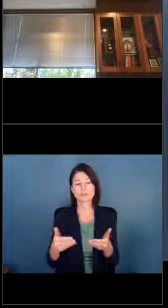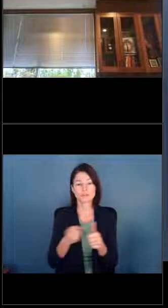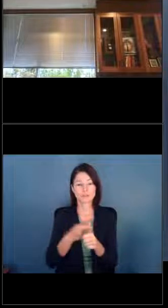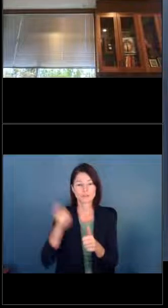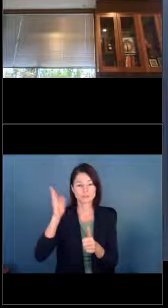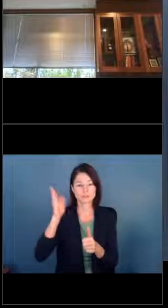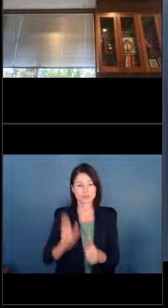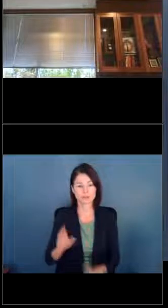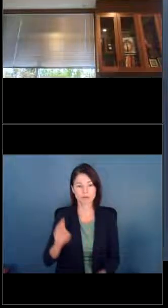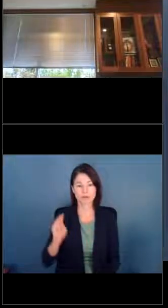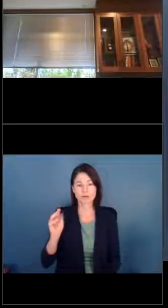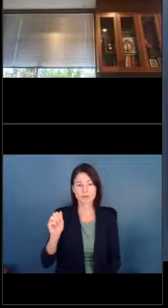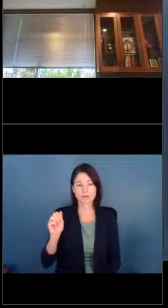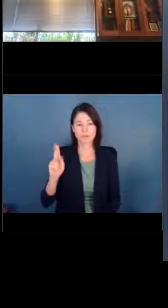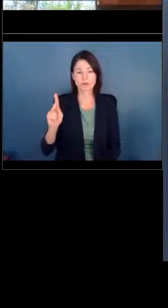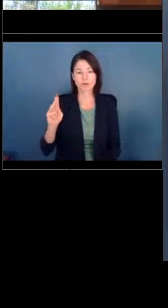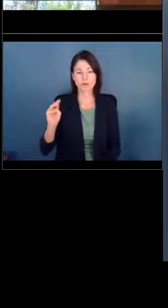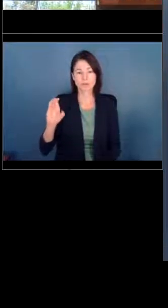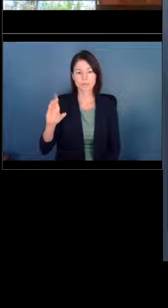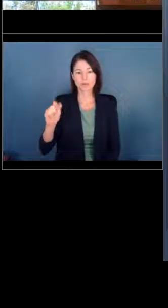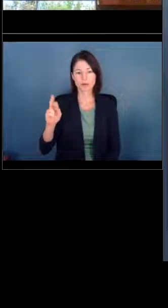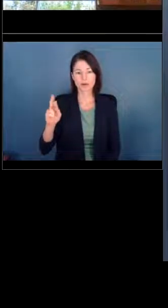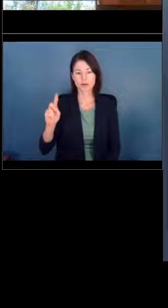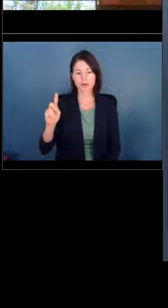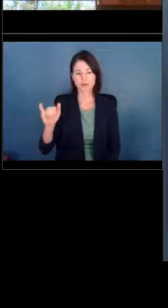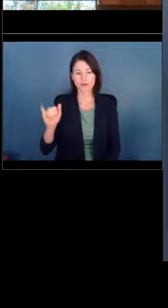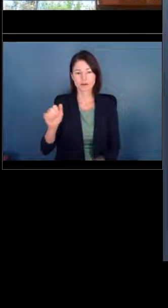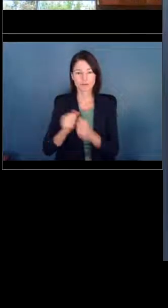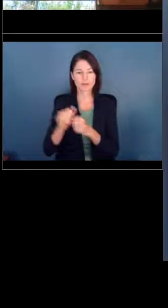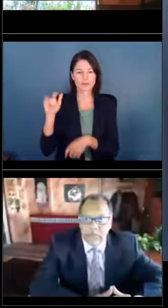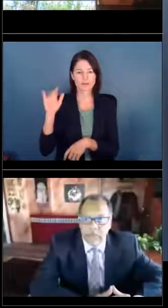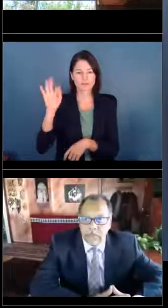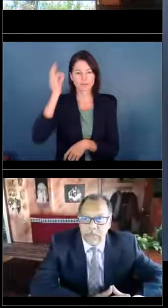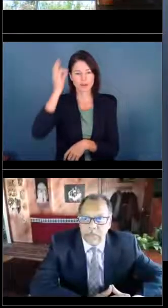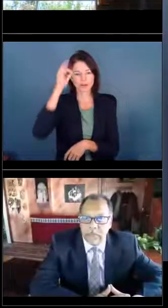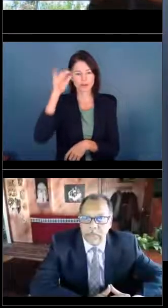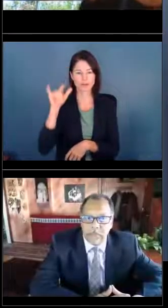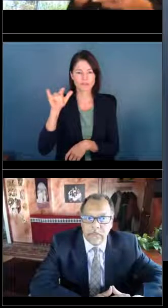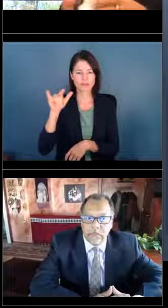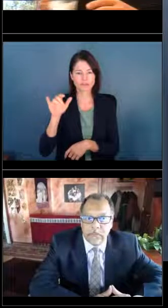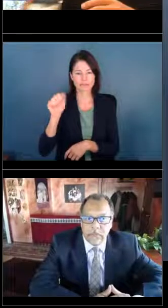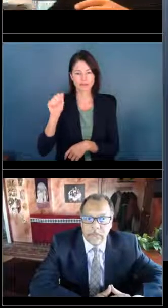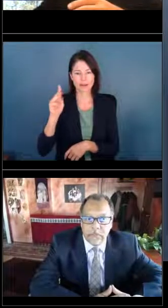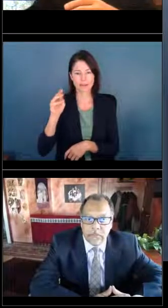Mark McClarty with the Federal Aviation Administration, who will be joining us virtually today.